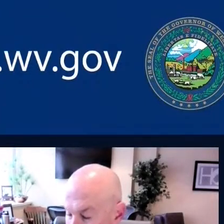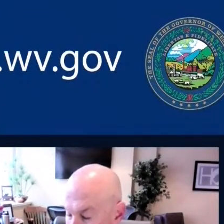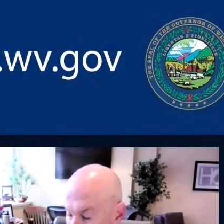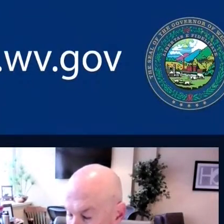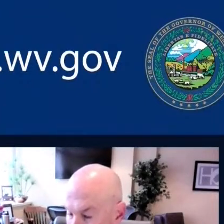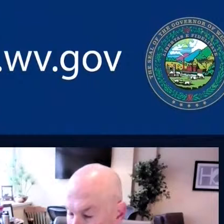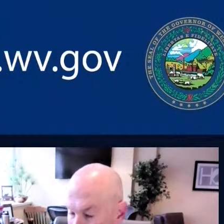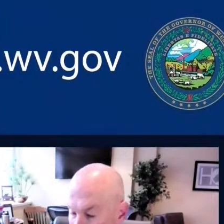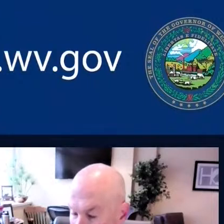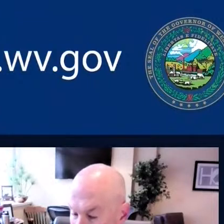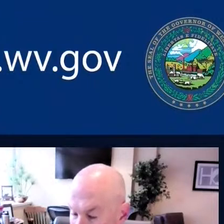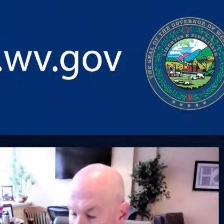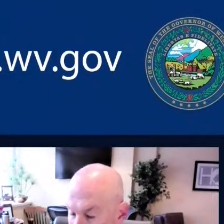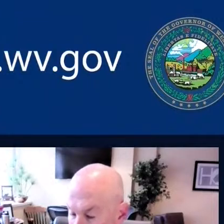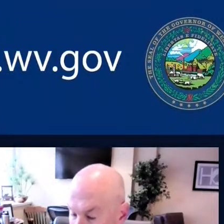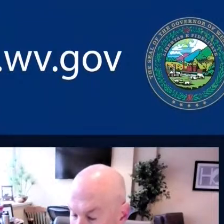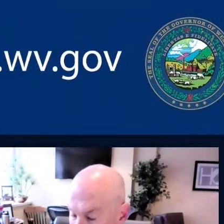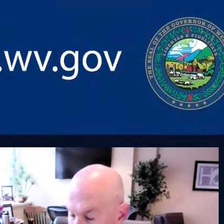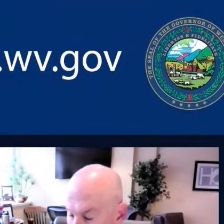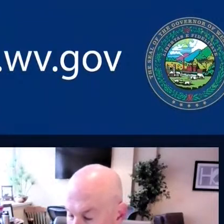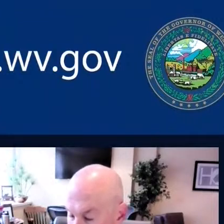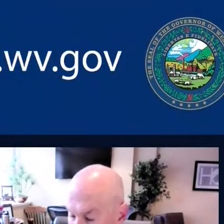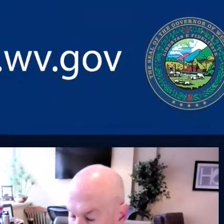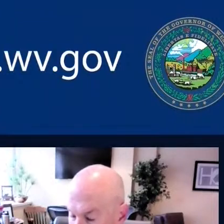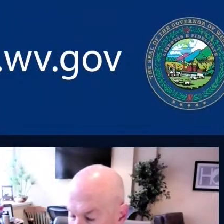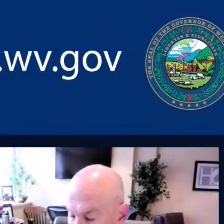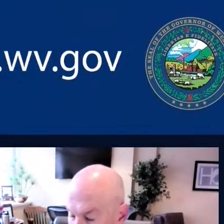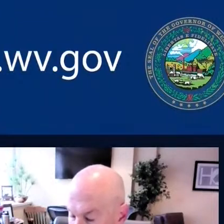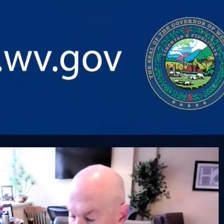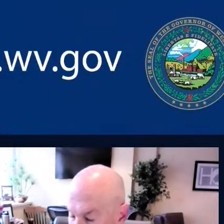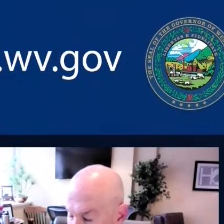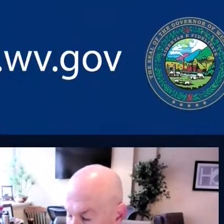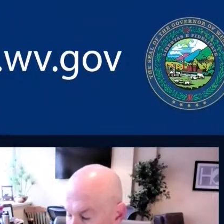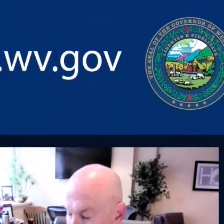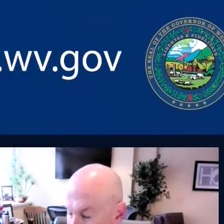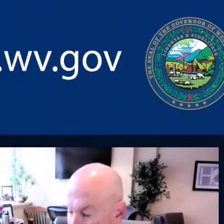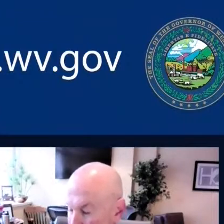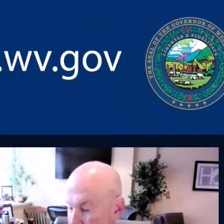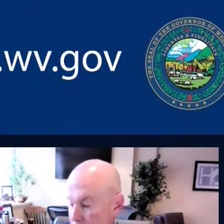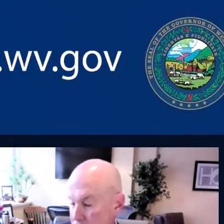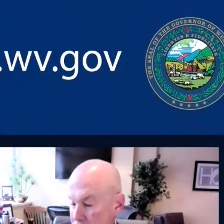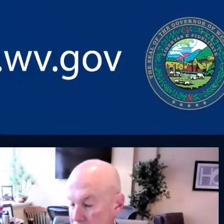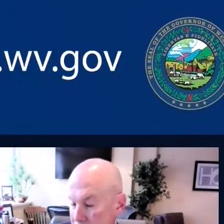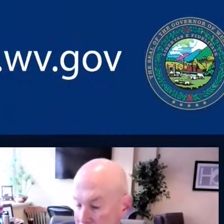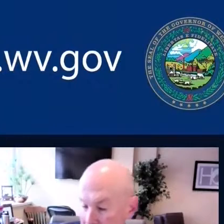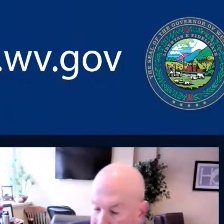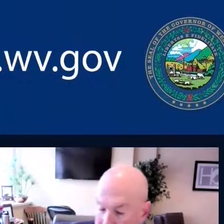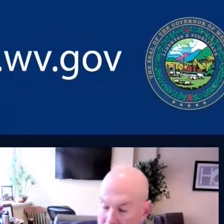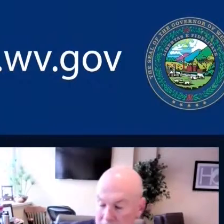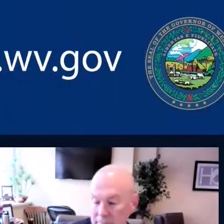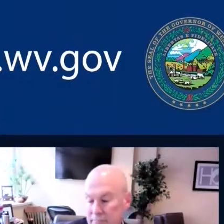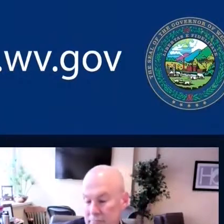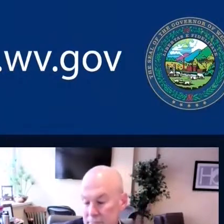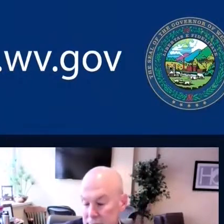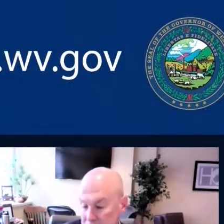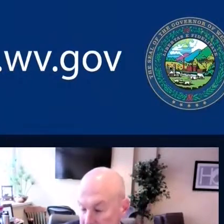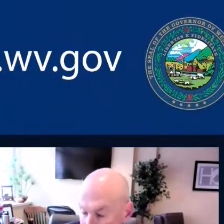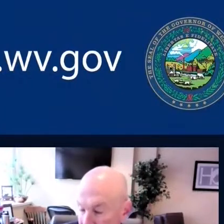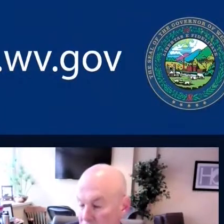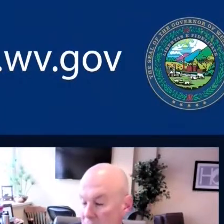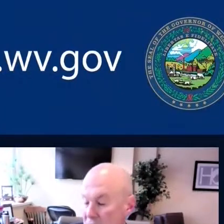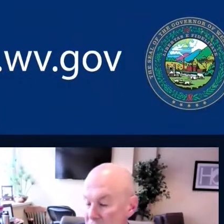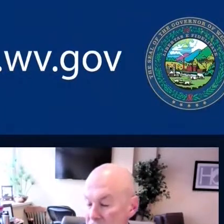you're getting first round doses in people's arms of that 120,000, if you only